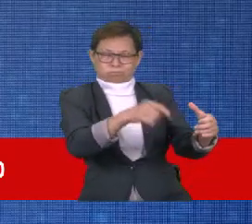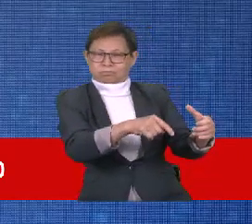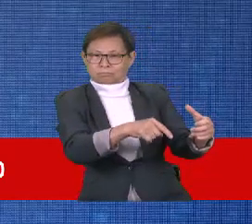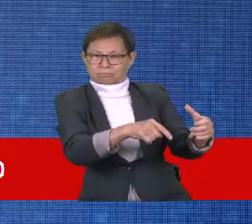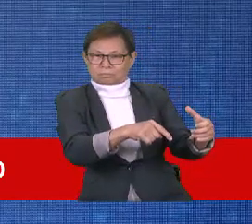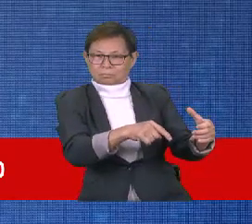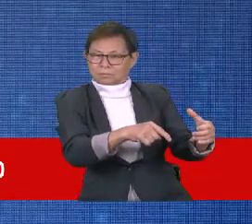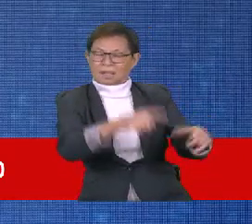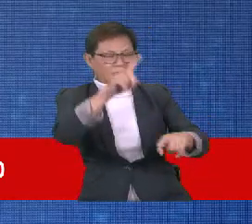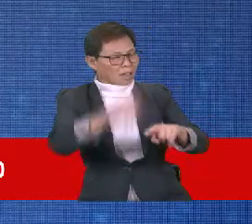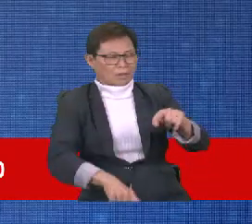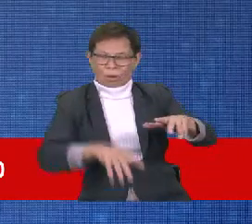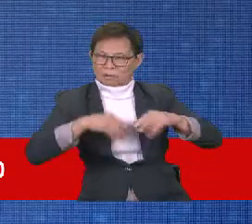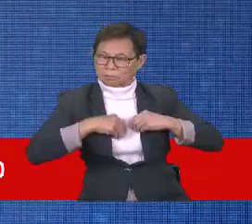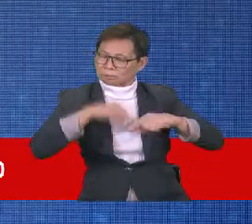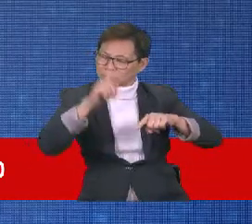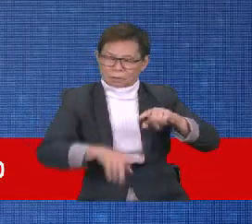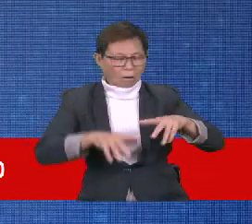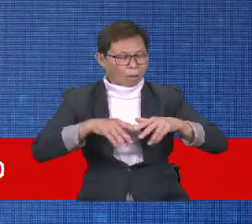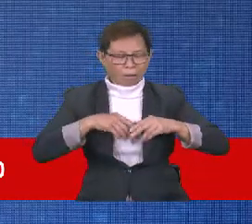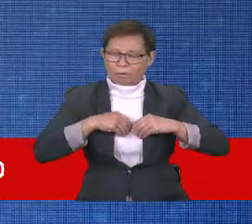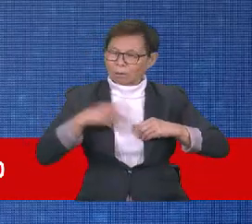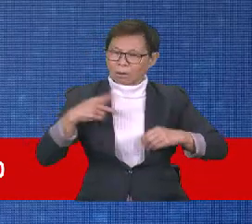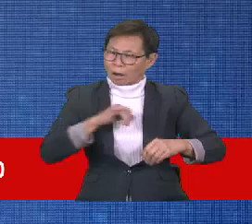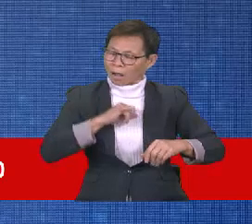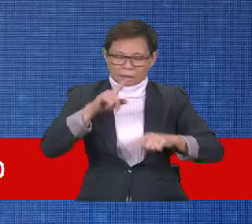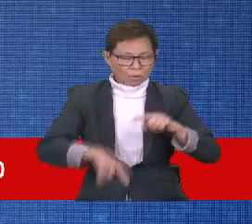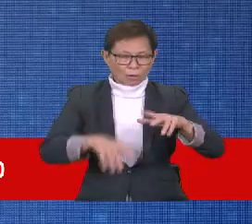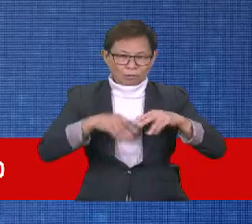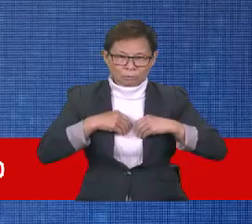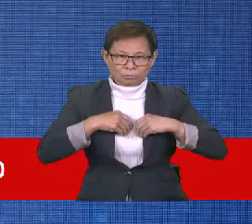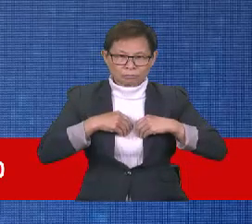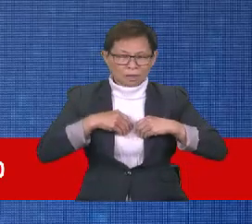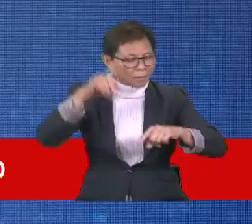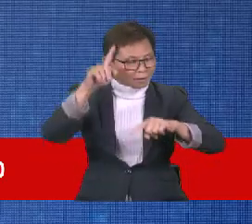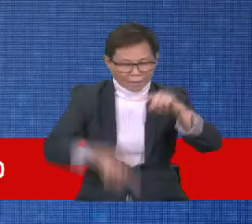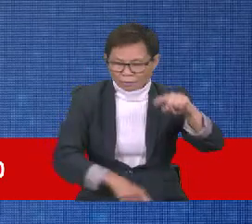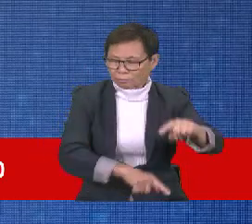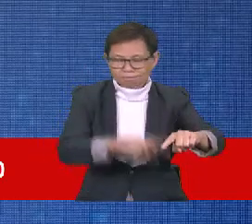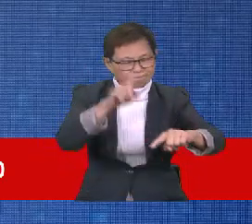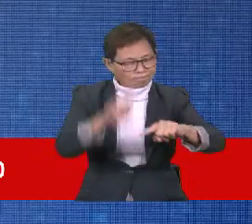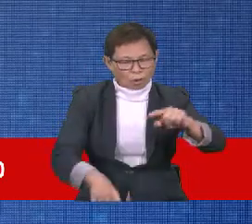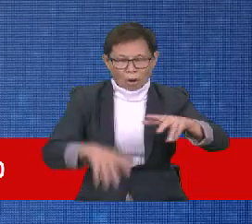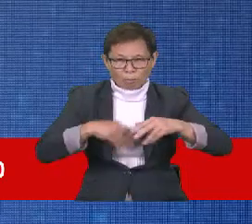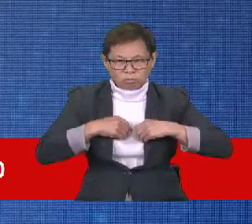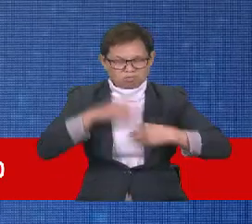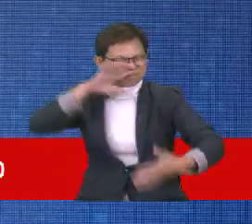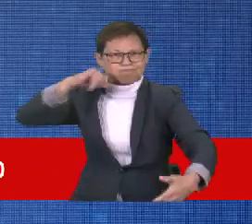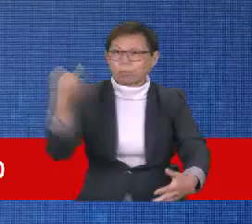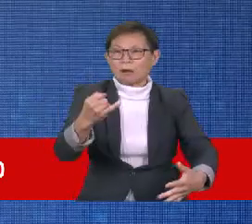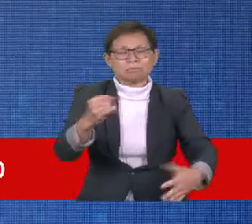not uncompromising in terms of zero tolerance for